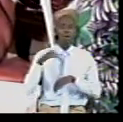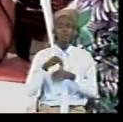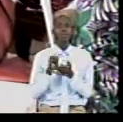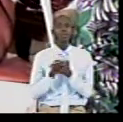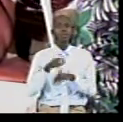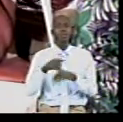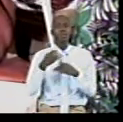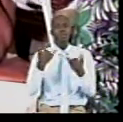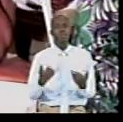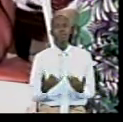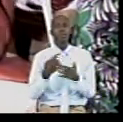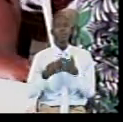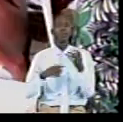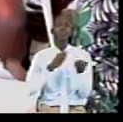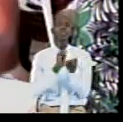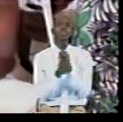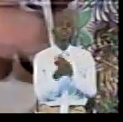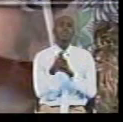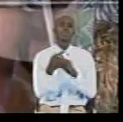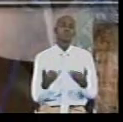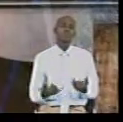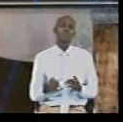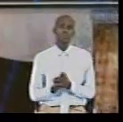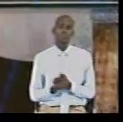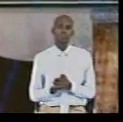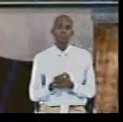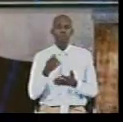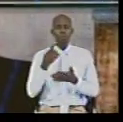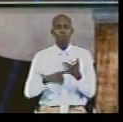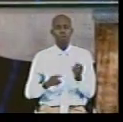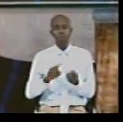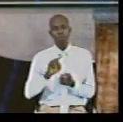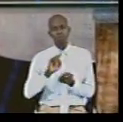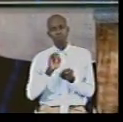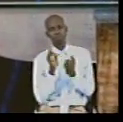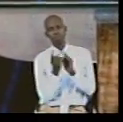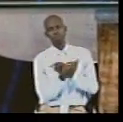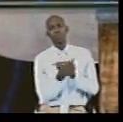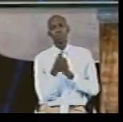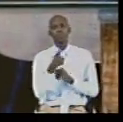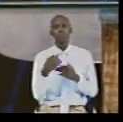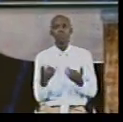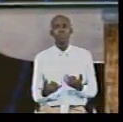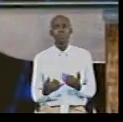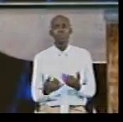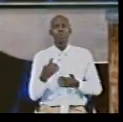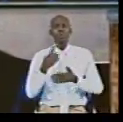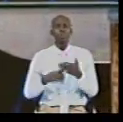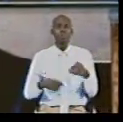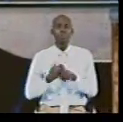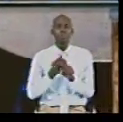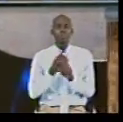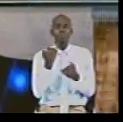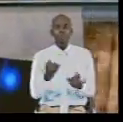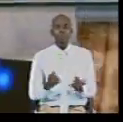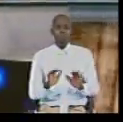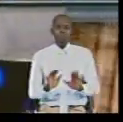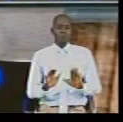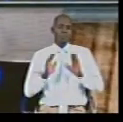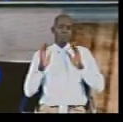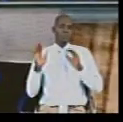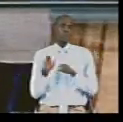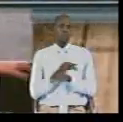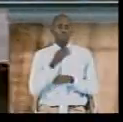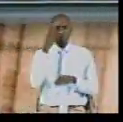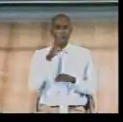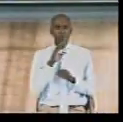you? What turned you around? What made you so fearful? Why are you fidgeting? And